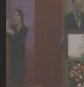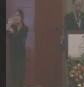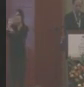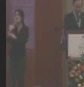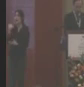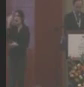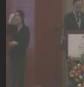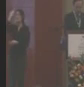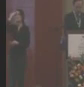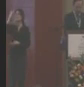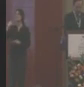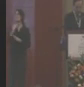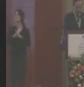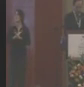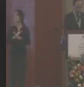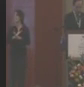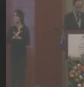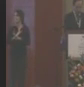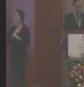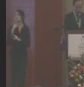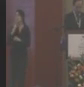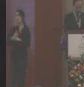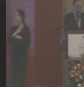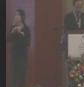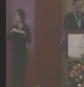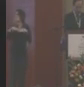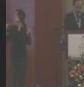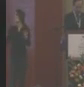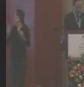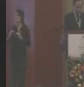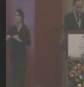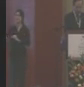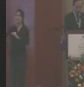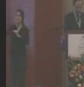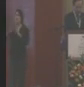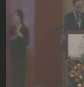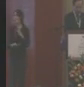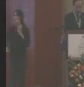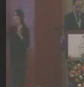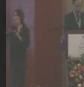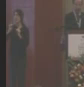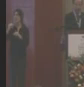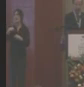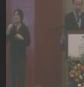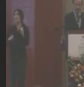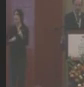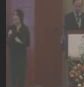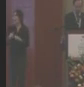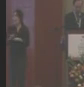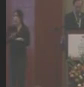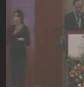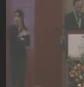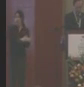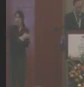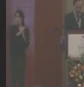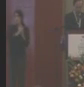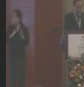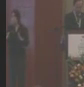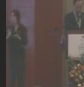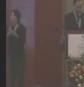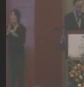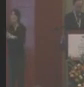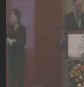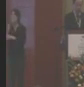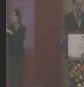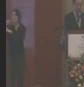in the Emergency National Office, ONEMI. For this, we have carried out massive education campaigns for the population, telling them what to